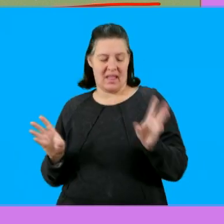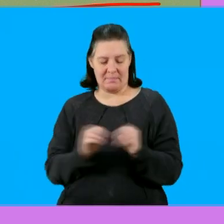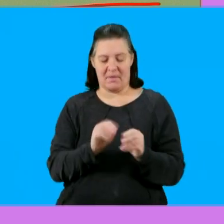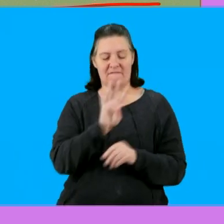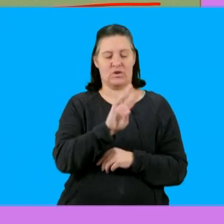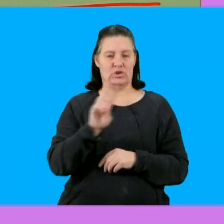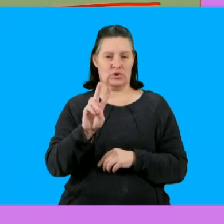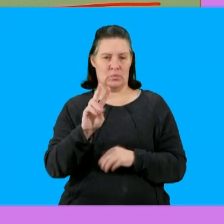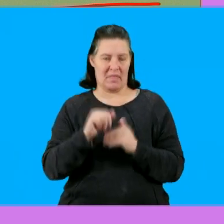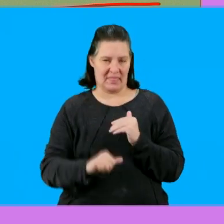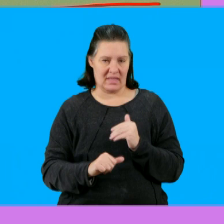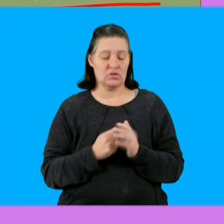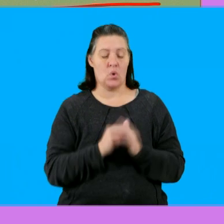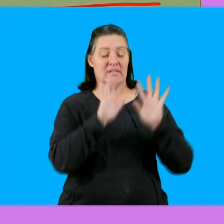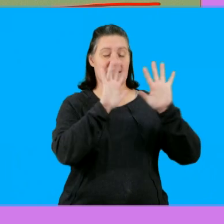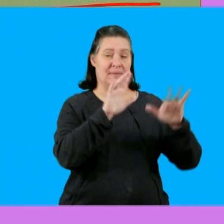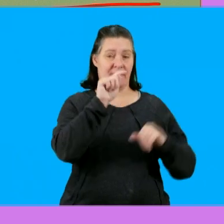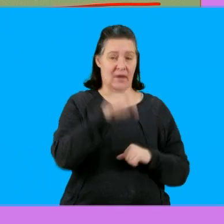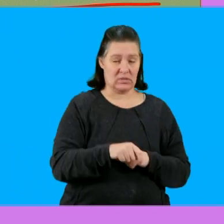months. So let's type that in,